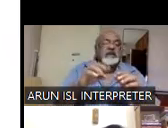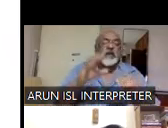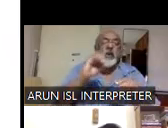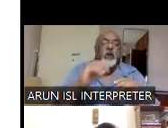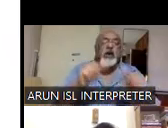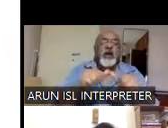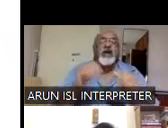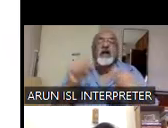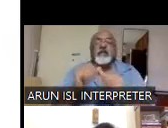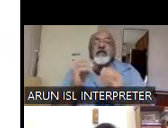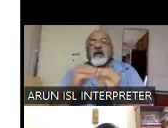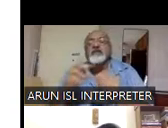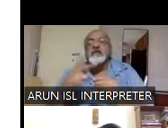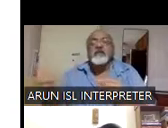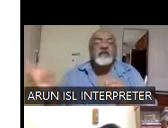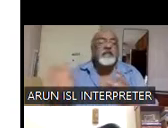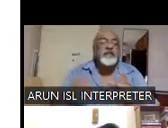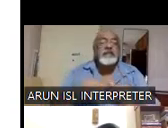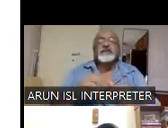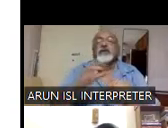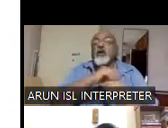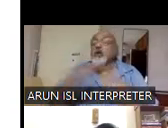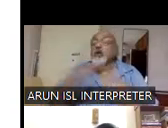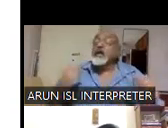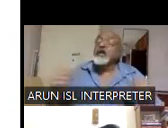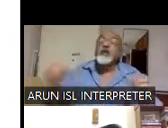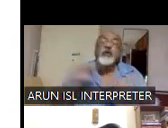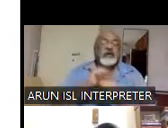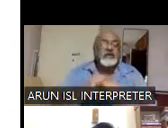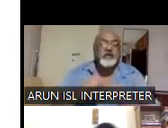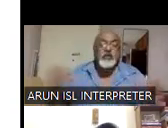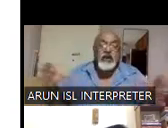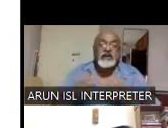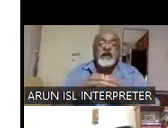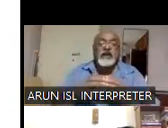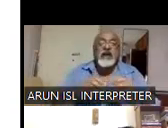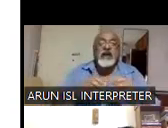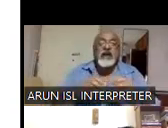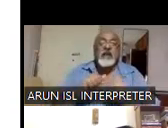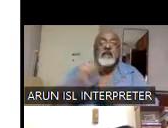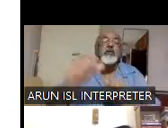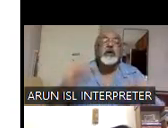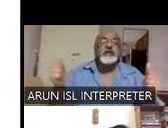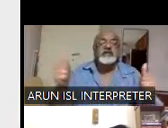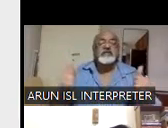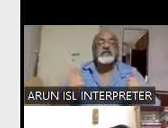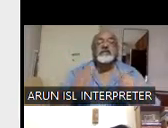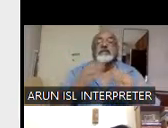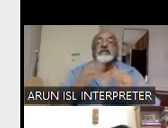to sustain planet Earth. Thank you. I am now open to questions. Please go ahead.